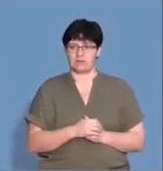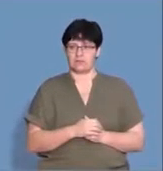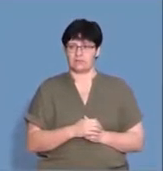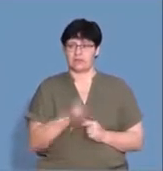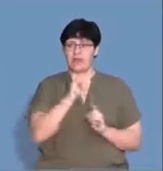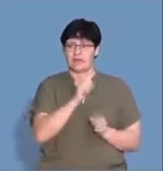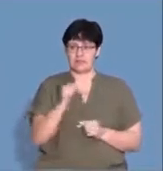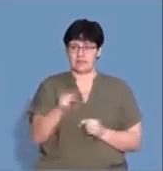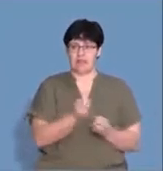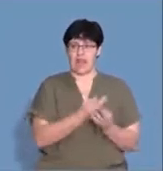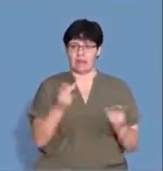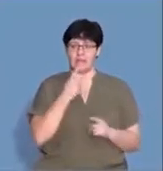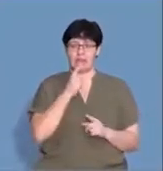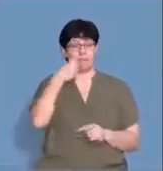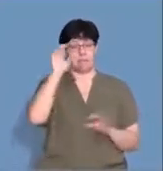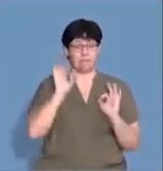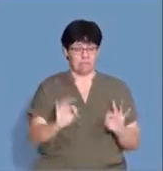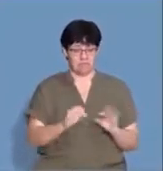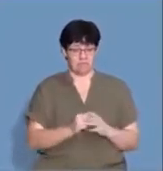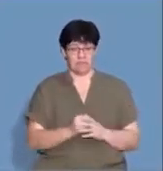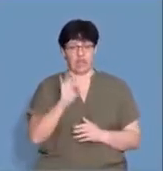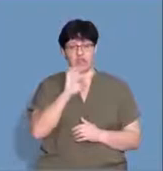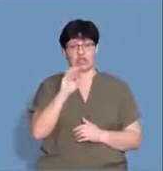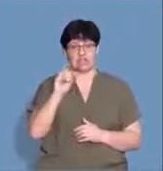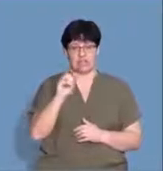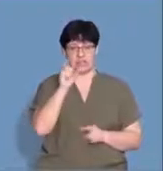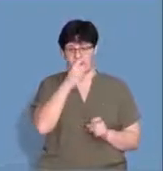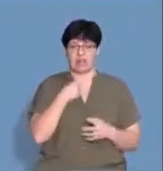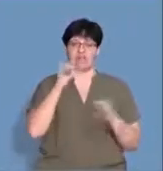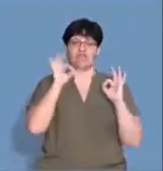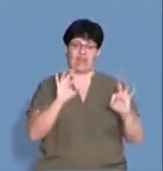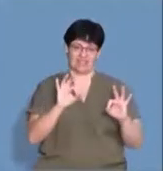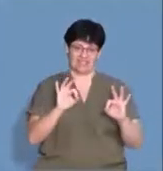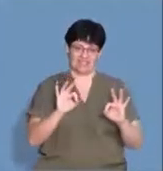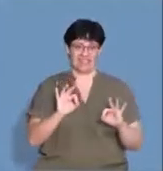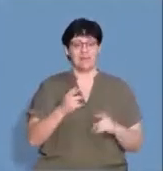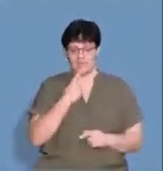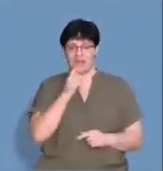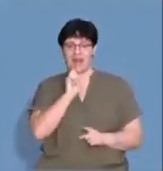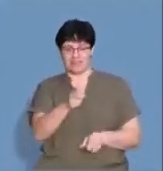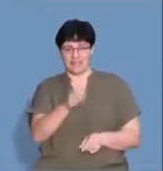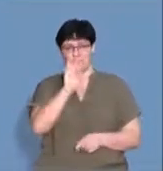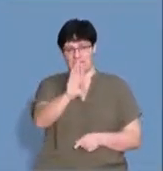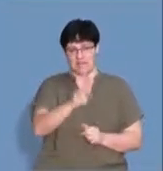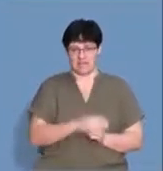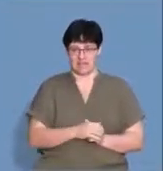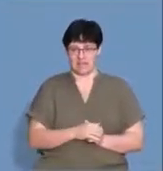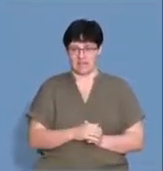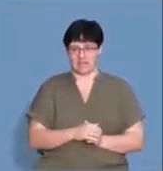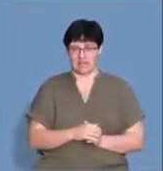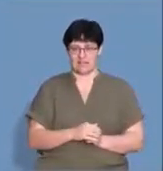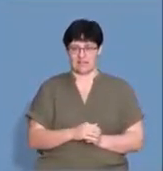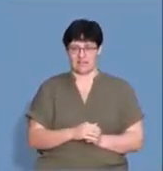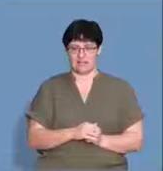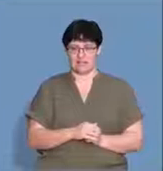our answers, see how many people got it correct. 30 people got it correct, and it was B. So that's our